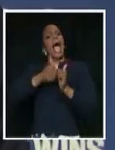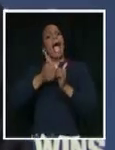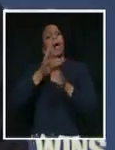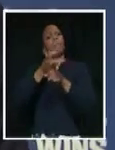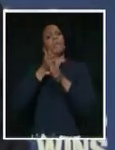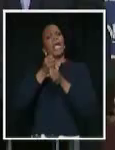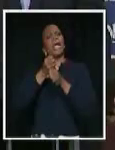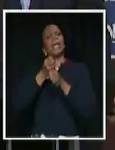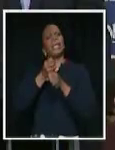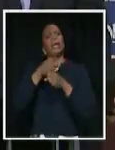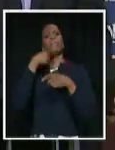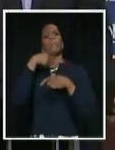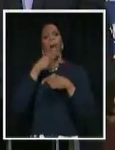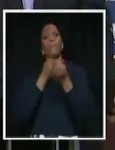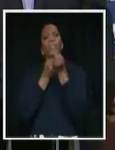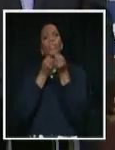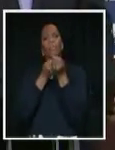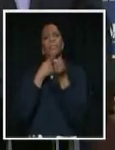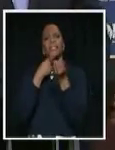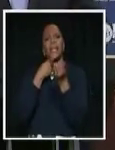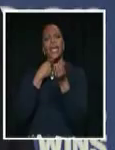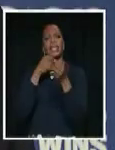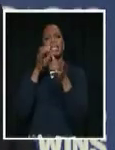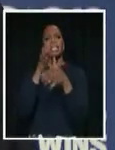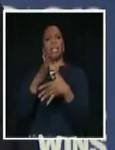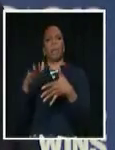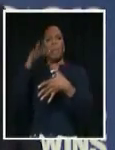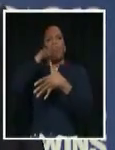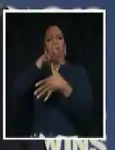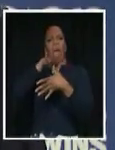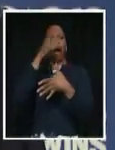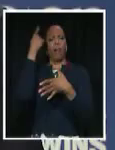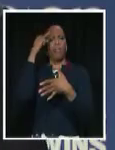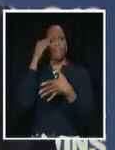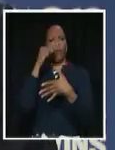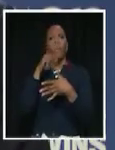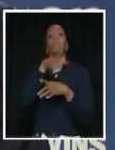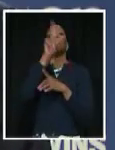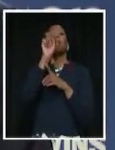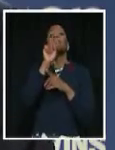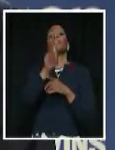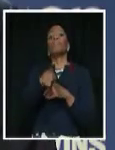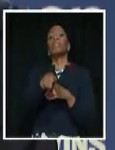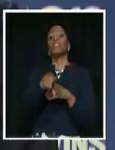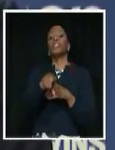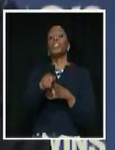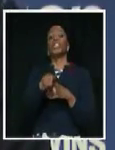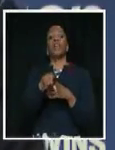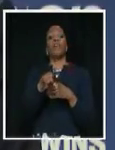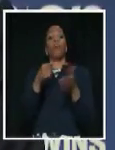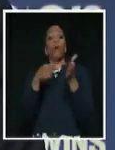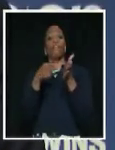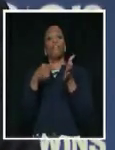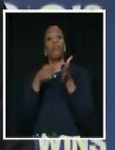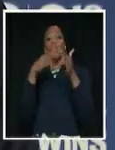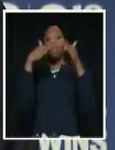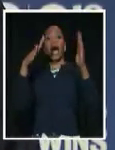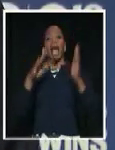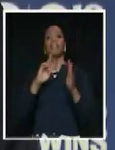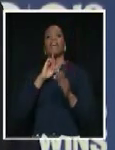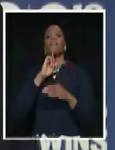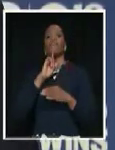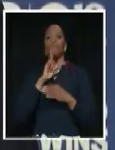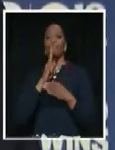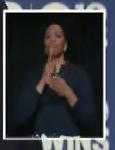public support and saying this is a priority for the people of New York City. On the question of affordable housing, I have fought for the kind of development that would